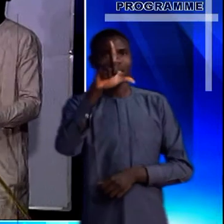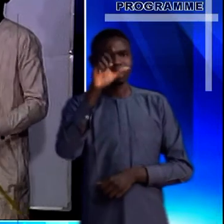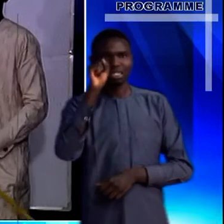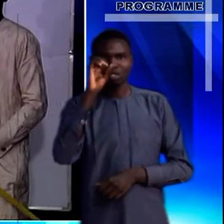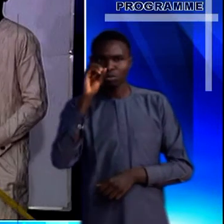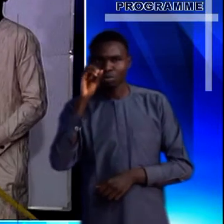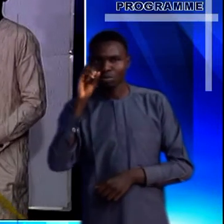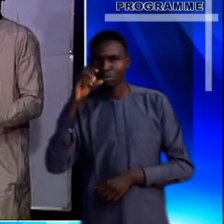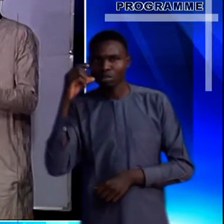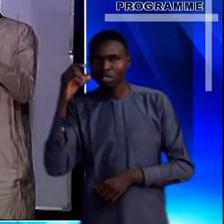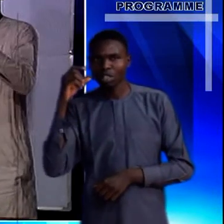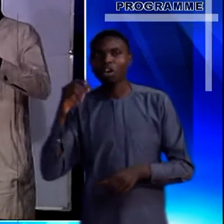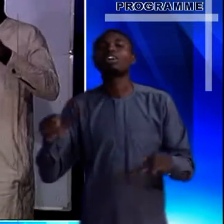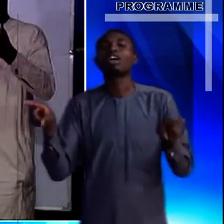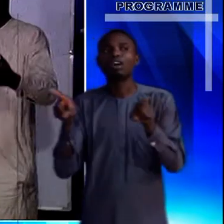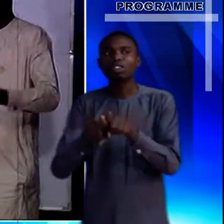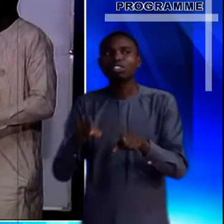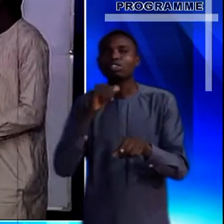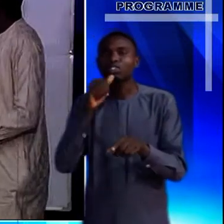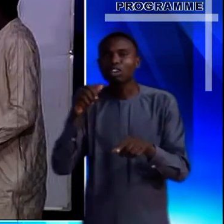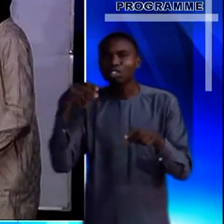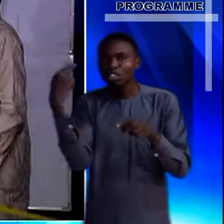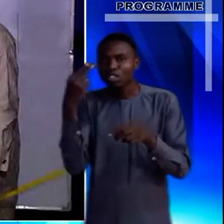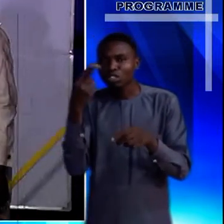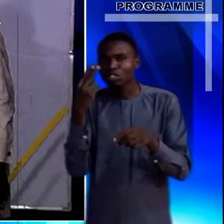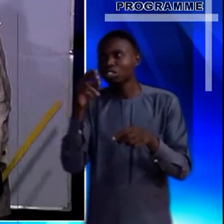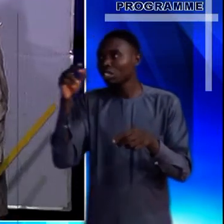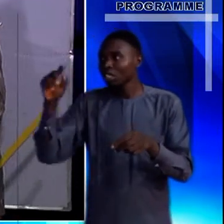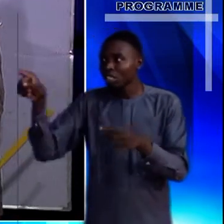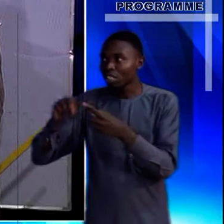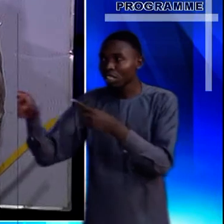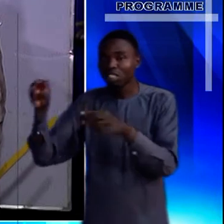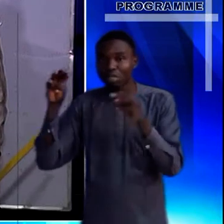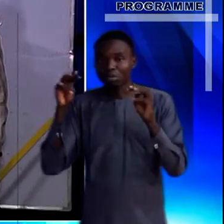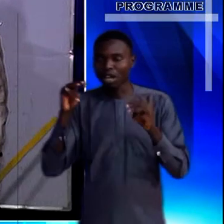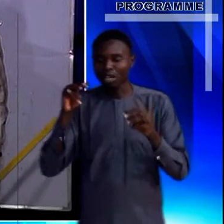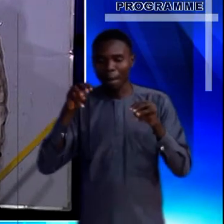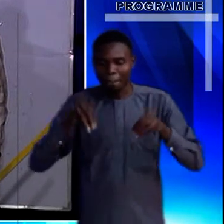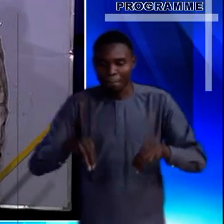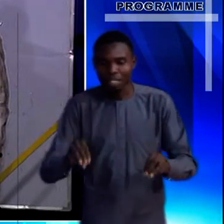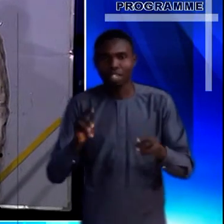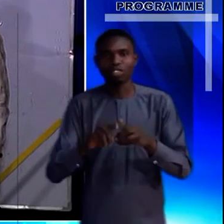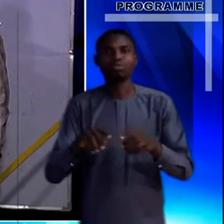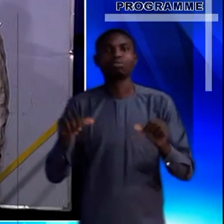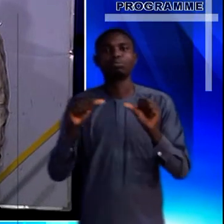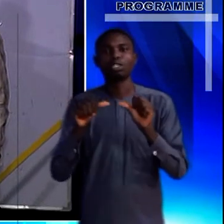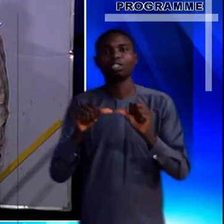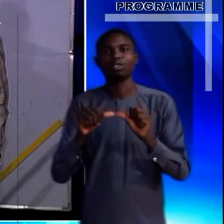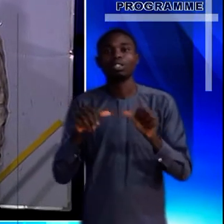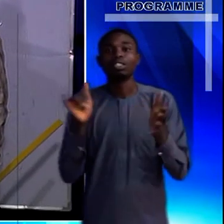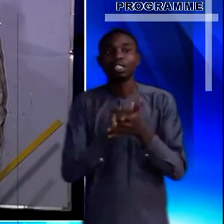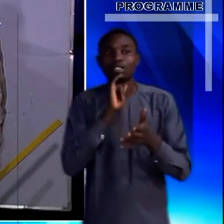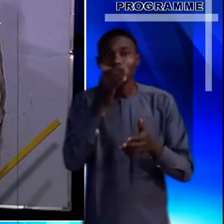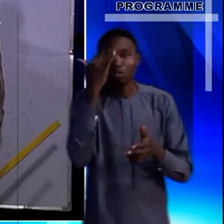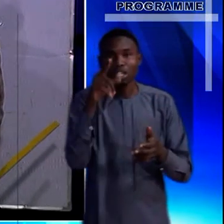a meter. So that is why we have millimeters and we also have centimeters.